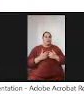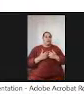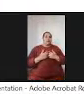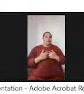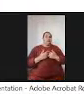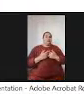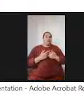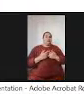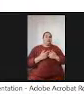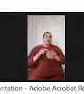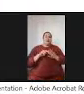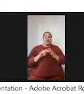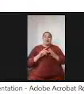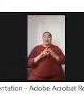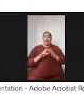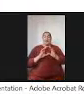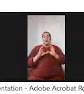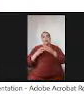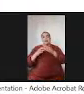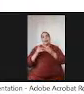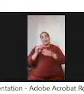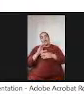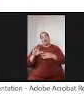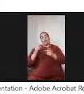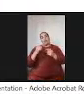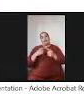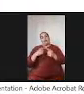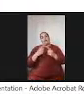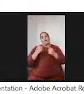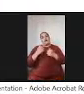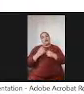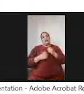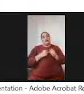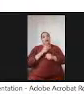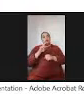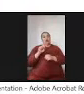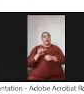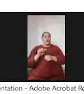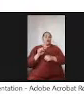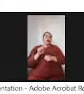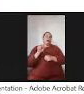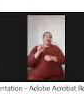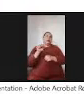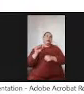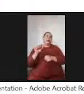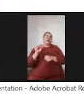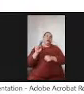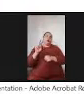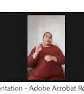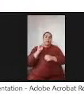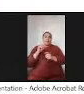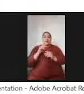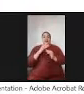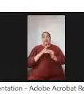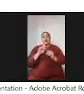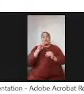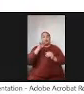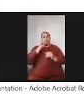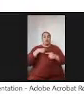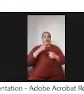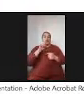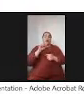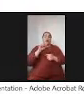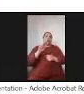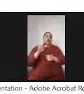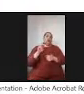standing committees, the allocated budget for the financial year is 2.662 million. As at the end of the first quarter, we spent 1.2